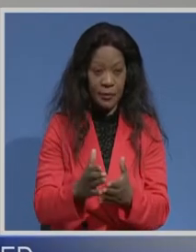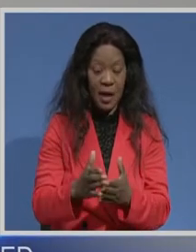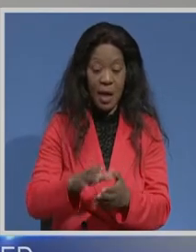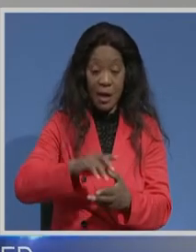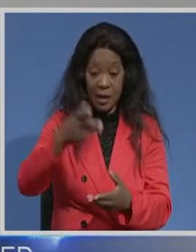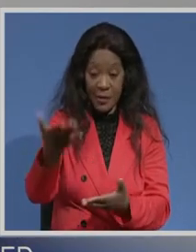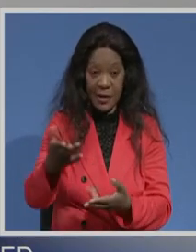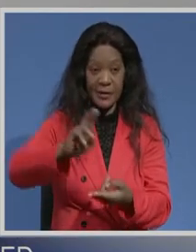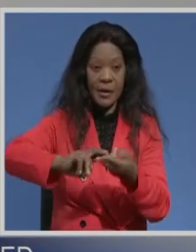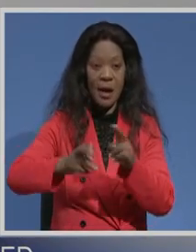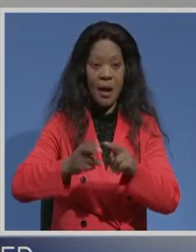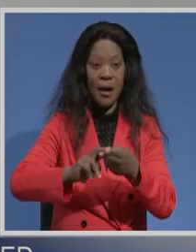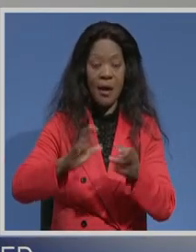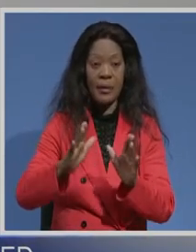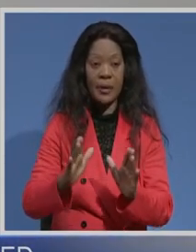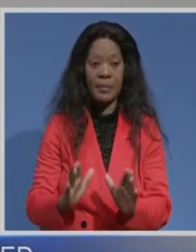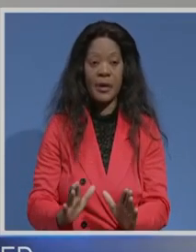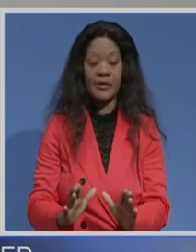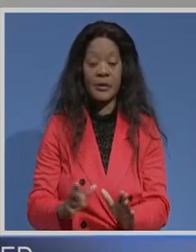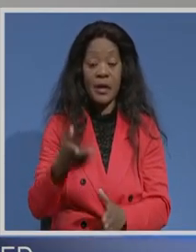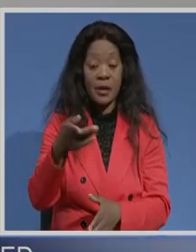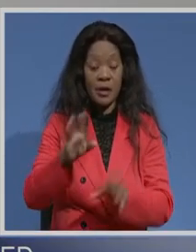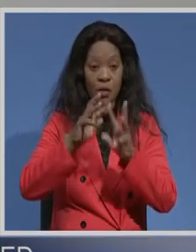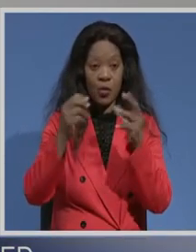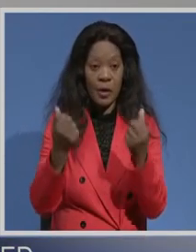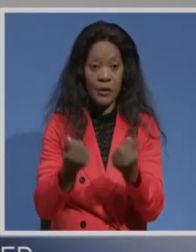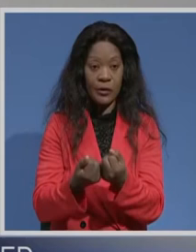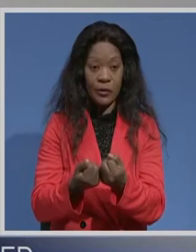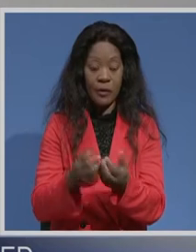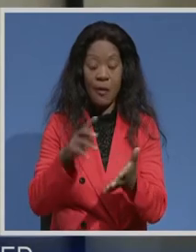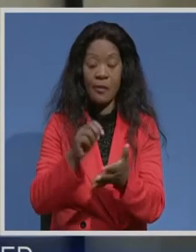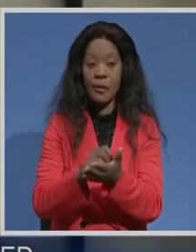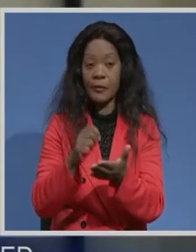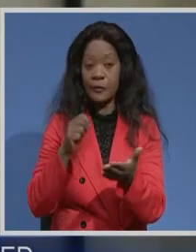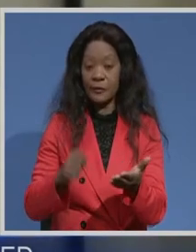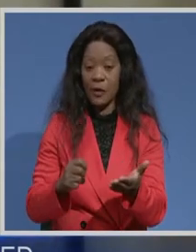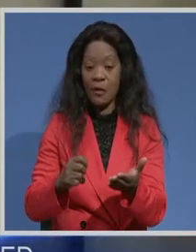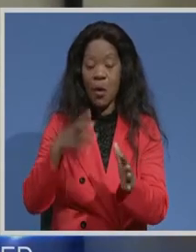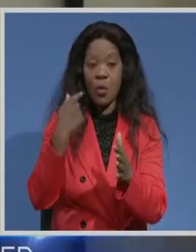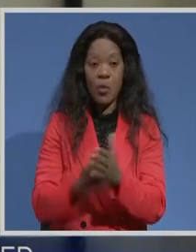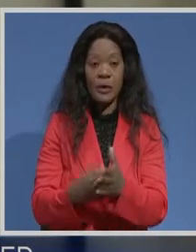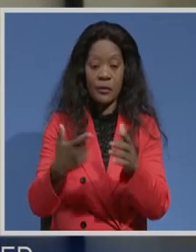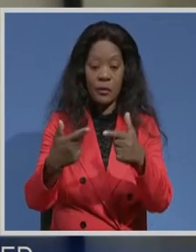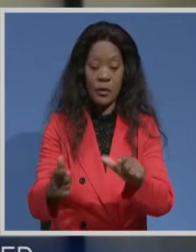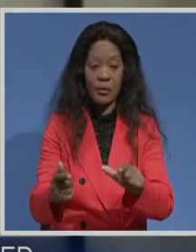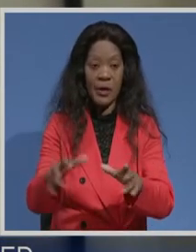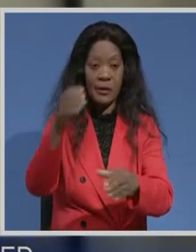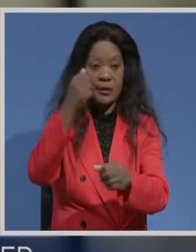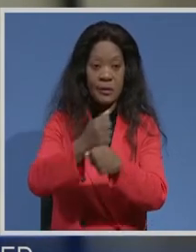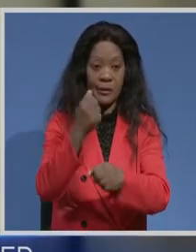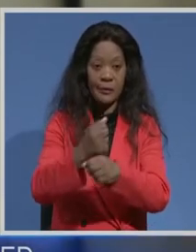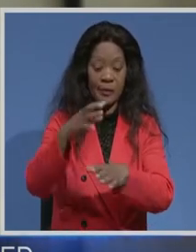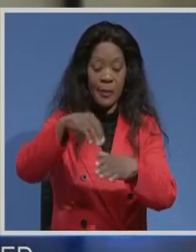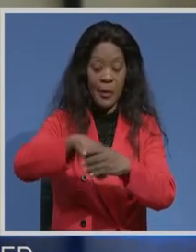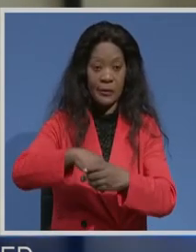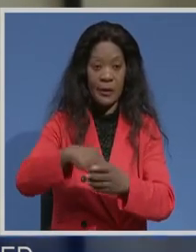stakeholders. We therefore welcome this workshop, which we trust will provide us with detailed insight into how the Montreal Protocol, together with